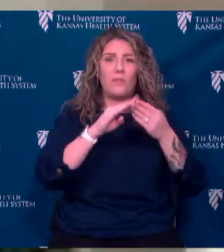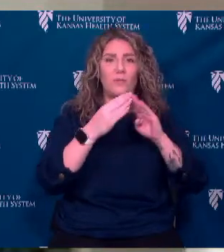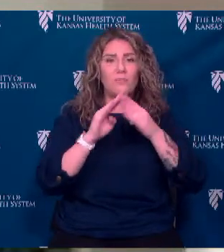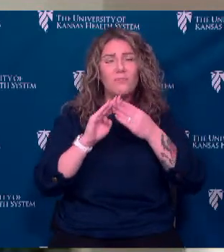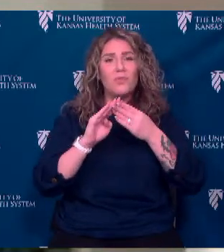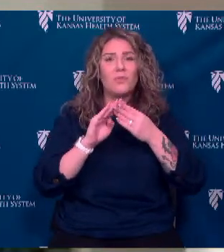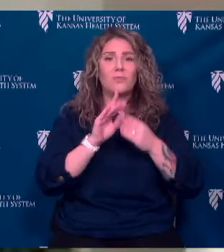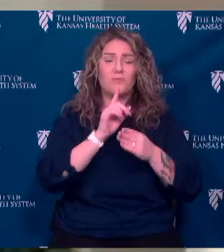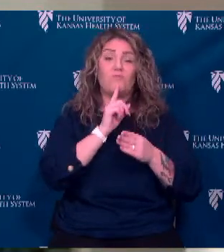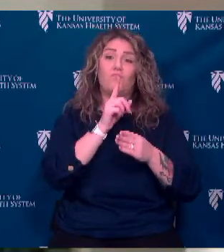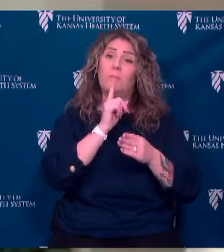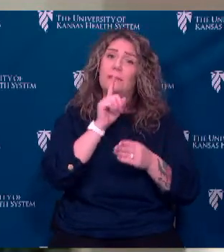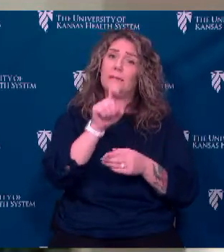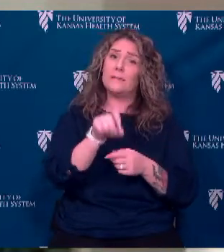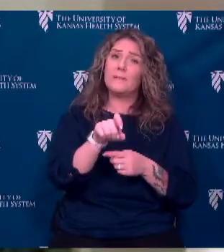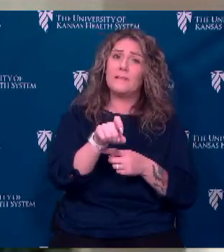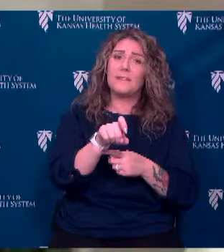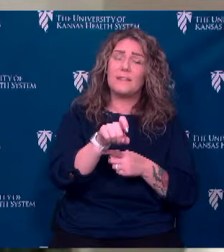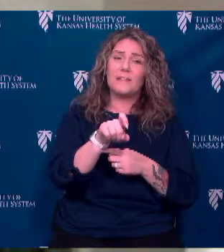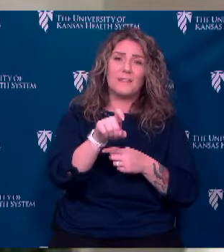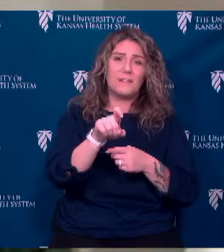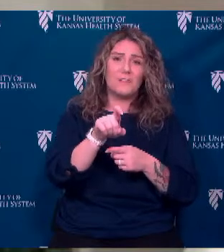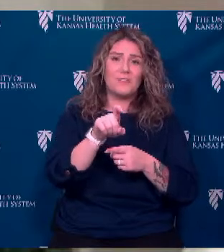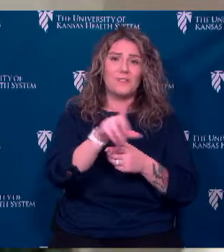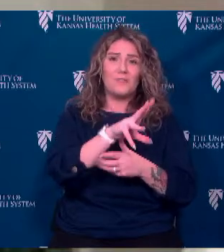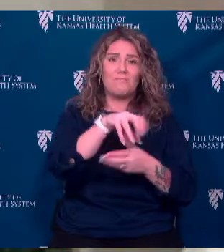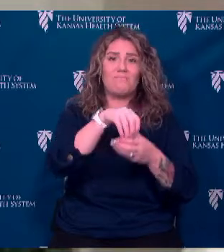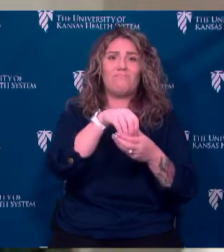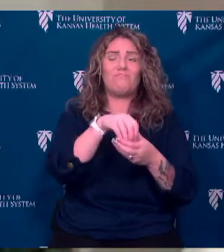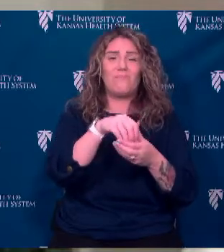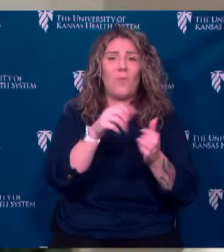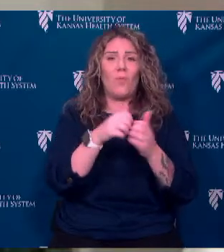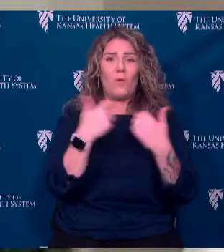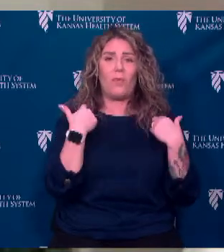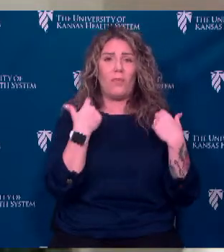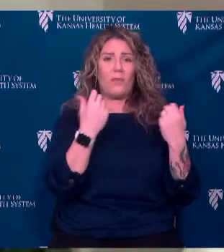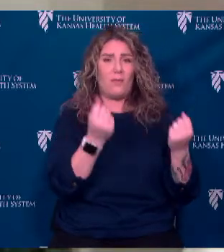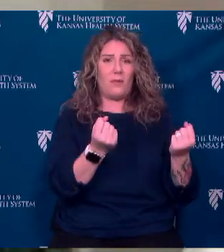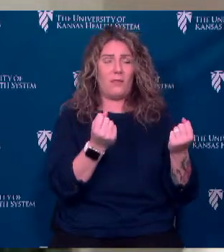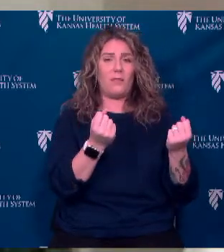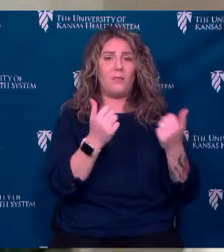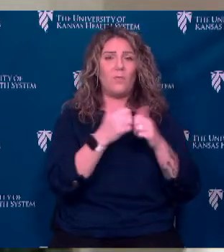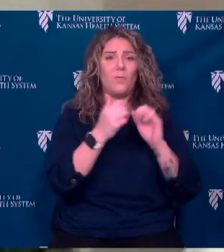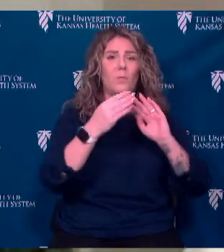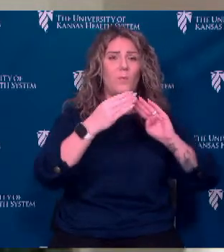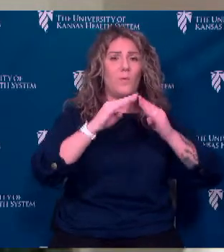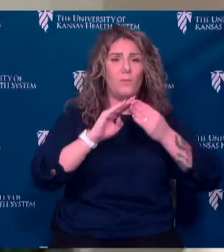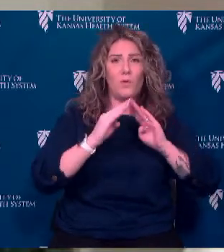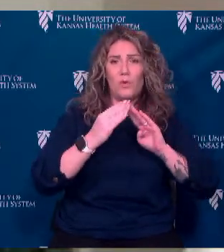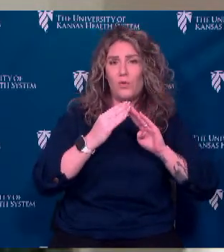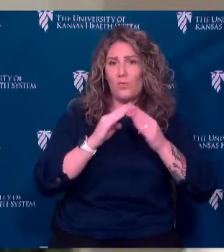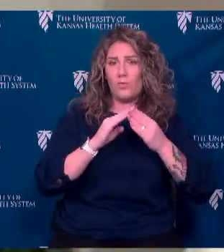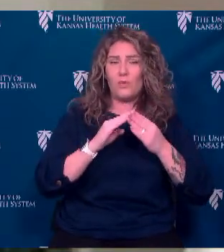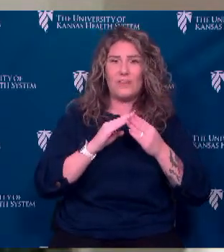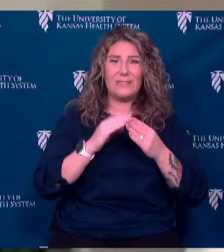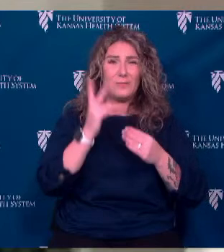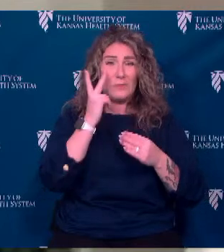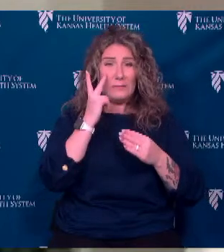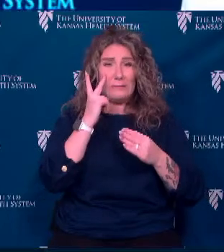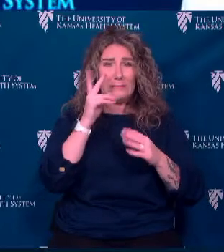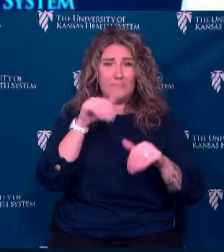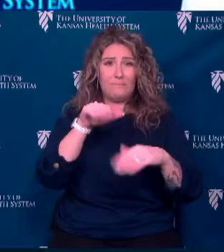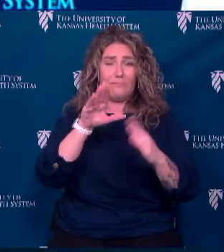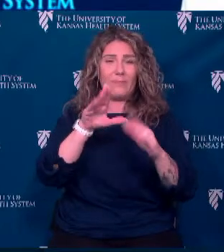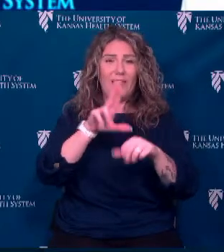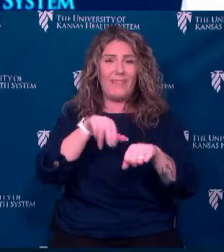also really need to join in the healing of communities, the state, and the nation. So. Yeah,